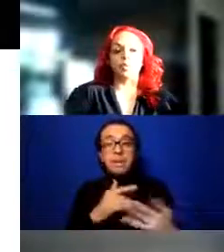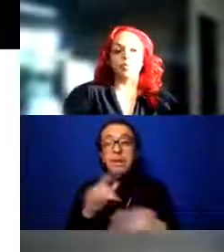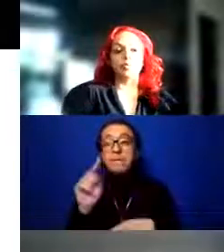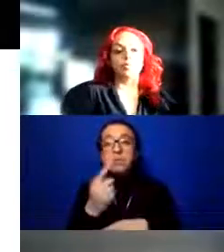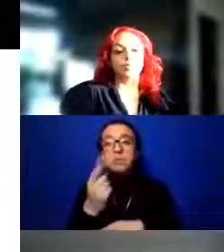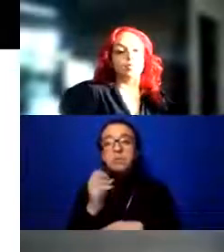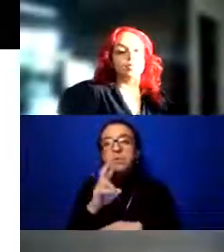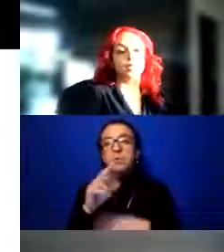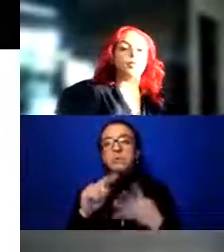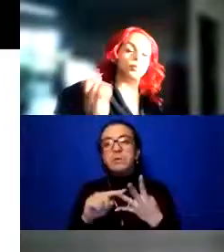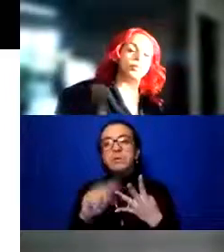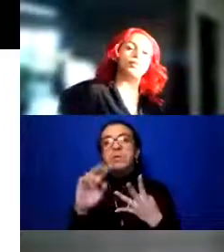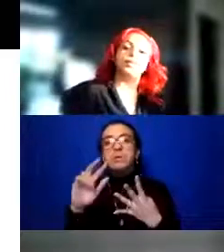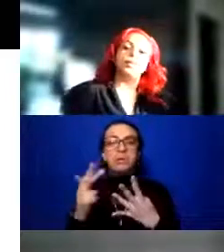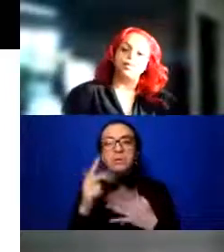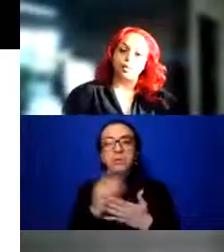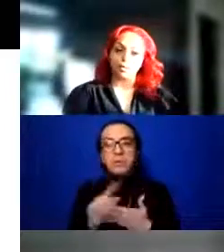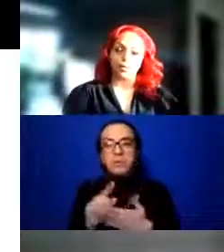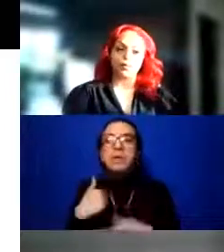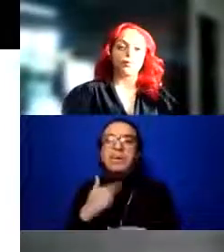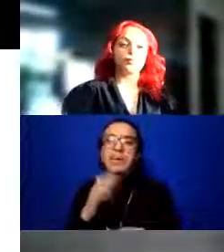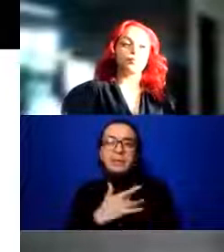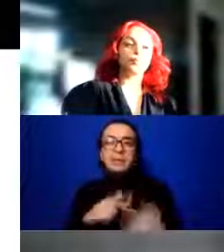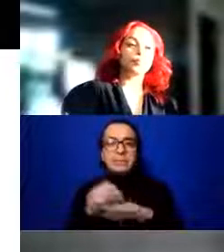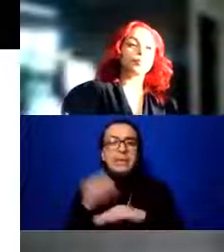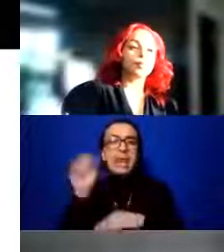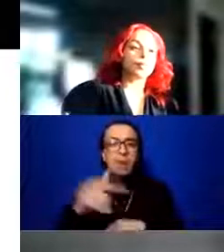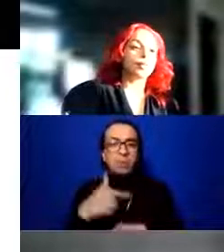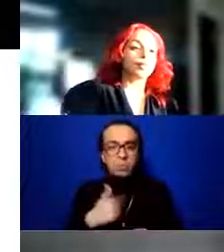via mail. And I'll be the one sending those out to you.